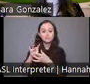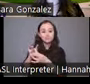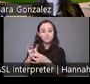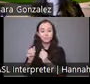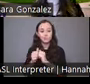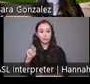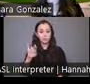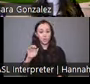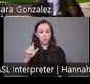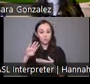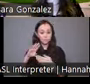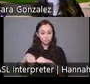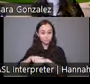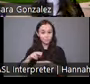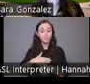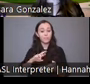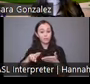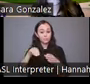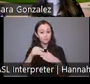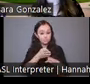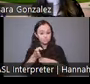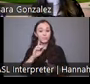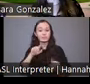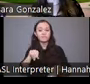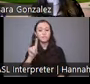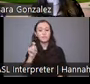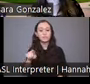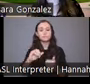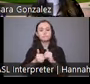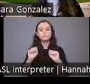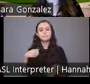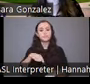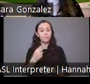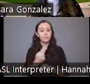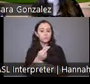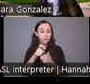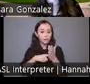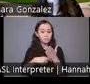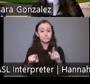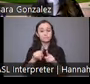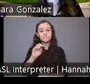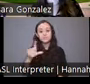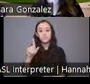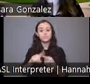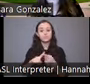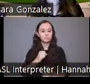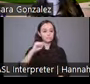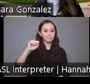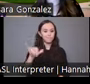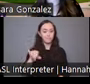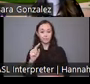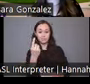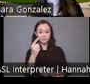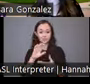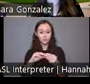service in the field answers the questions of how might we use archaeology as a tool to resist these single stories? And what